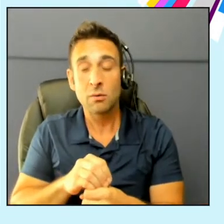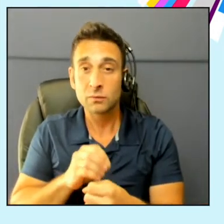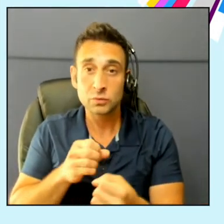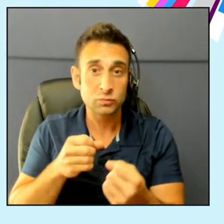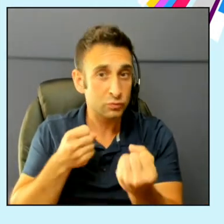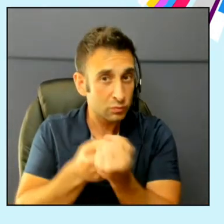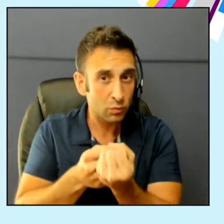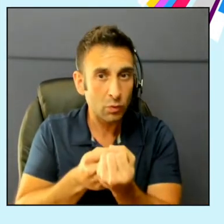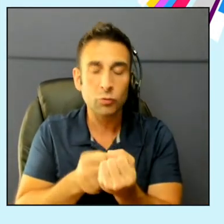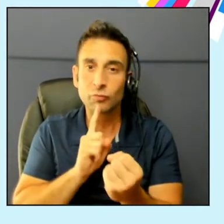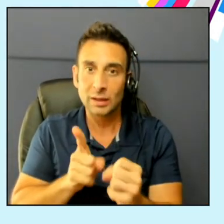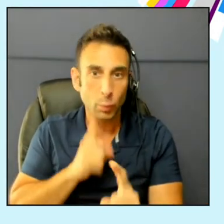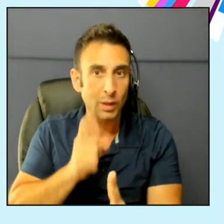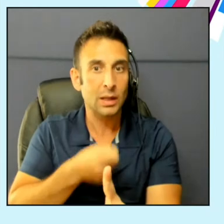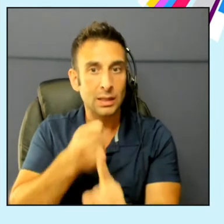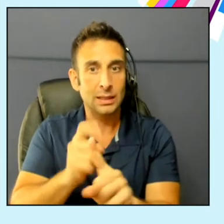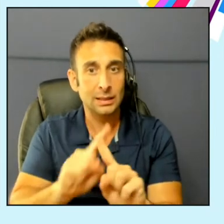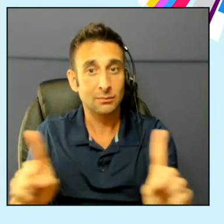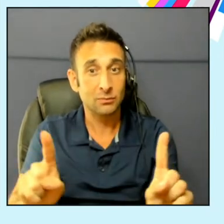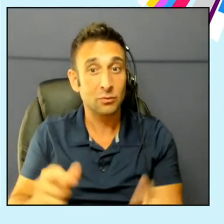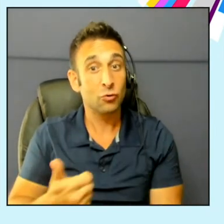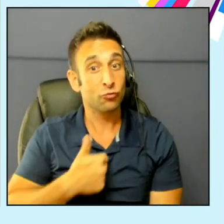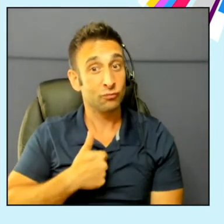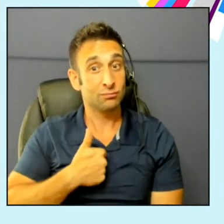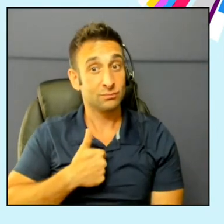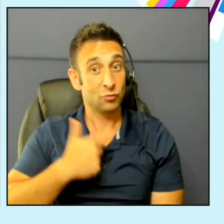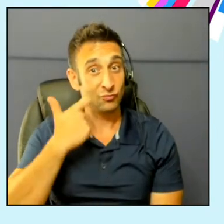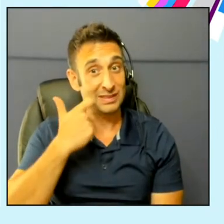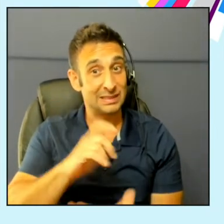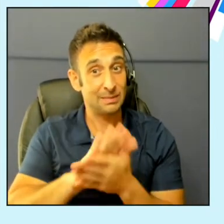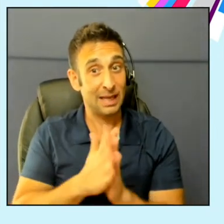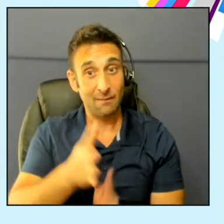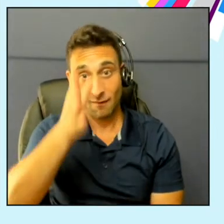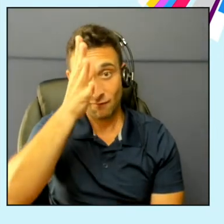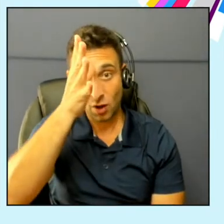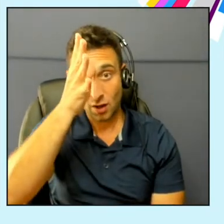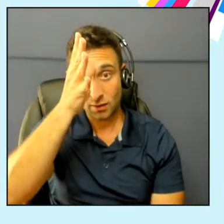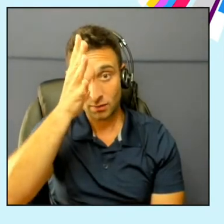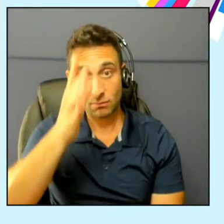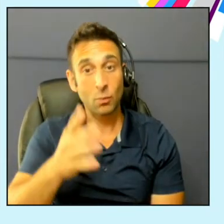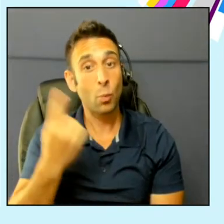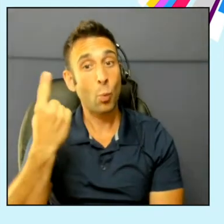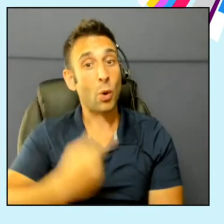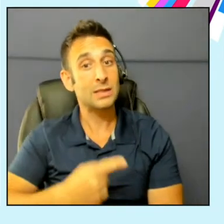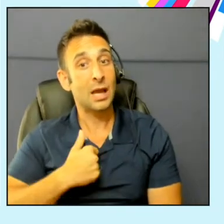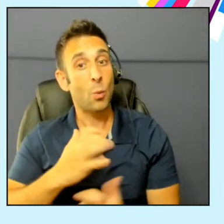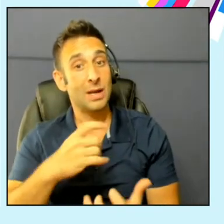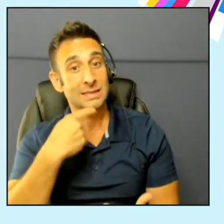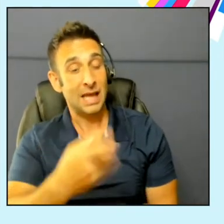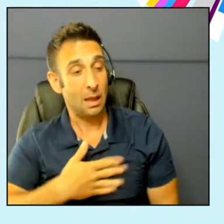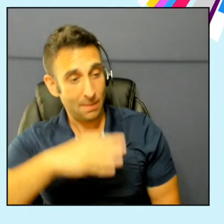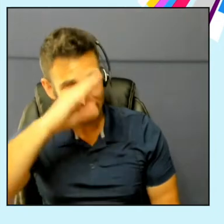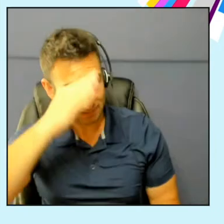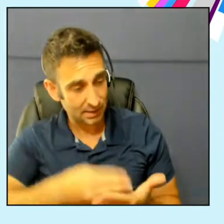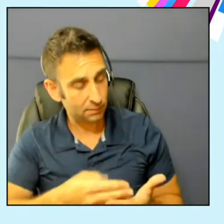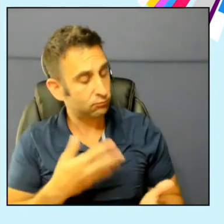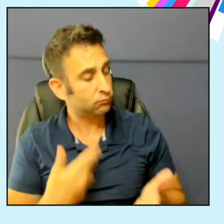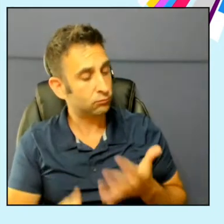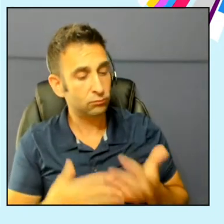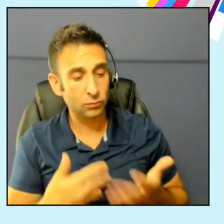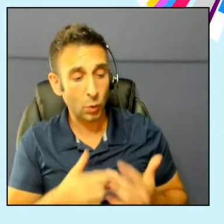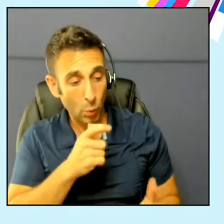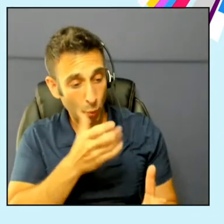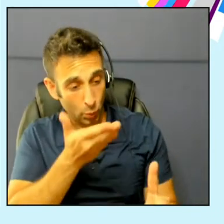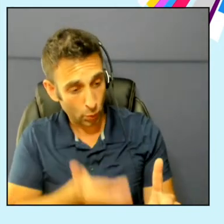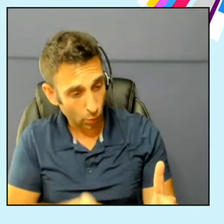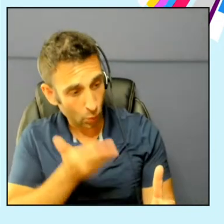I recently became a father. I want to say to my son one day that no matter who or